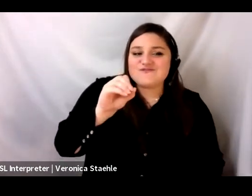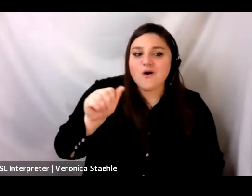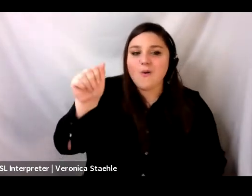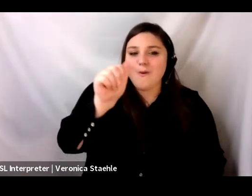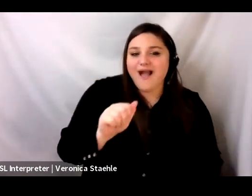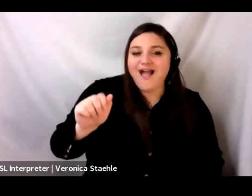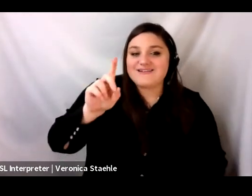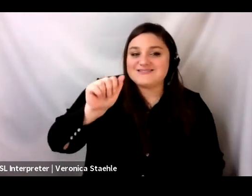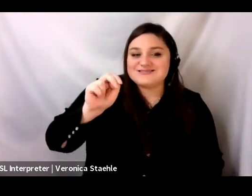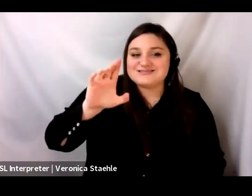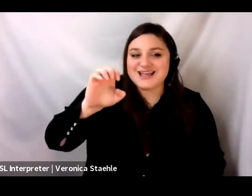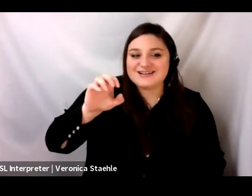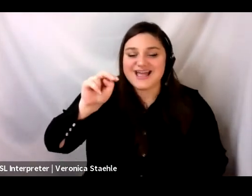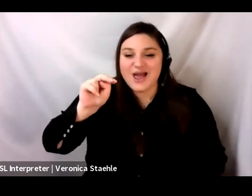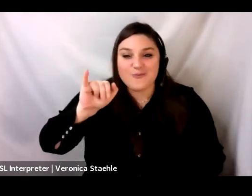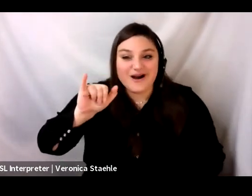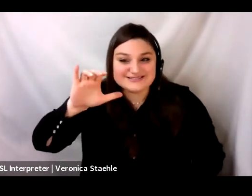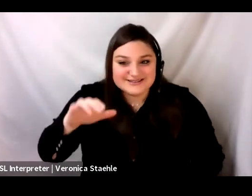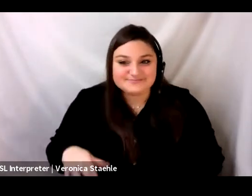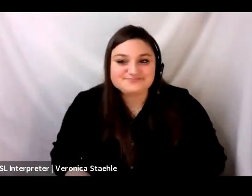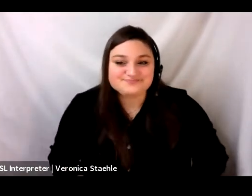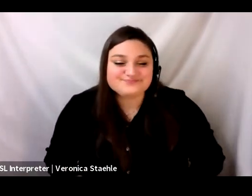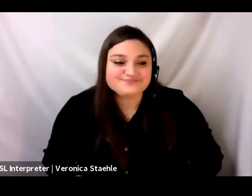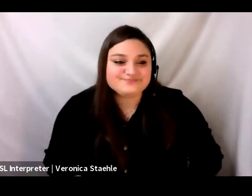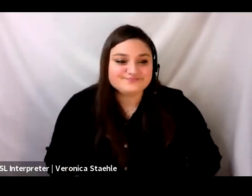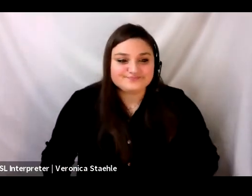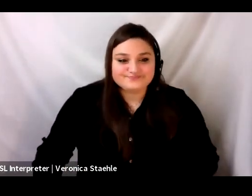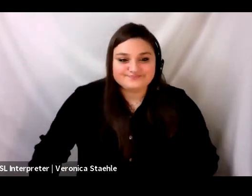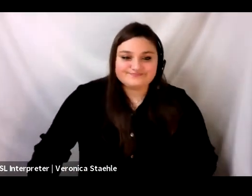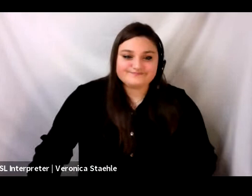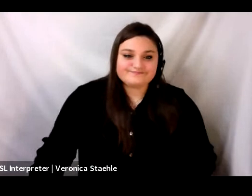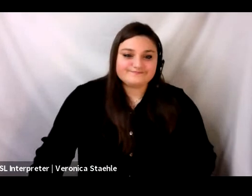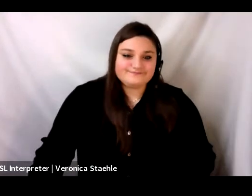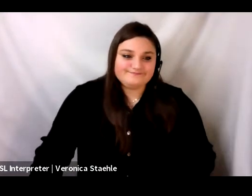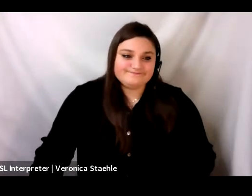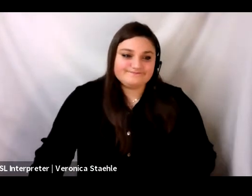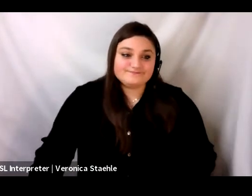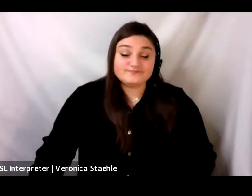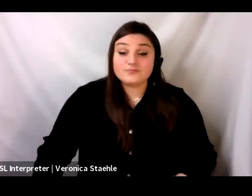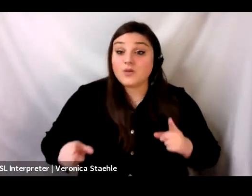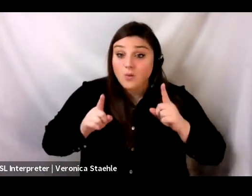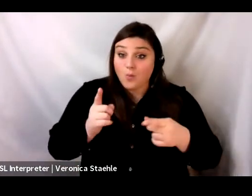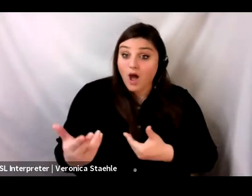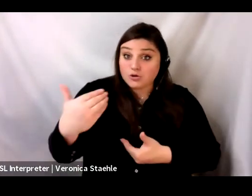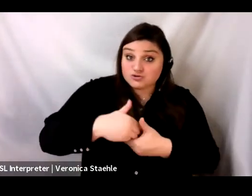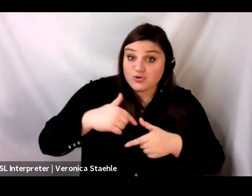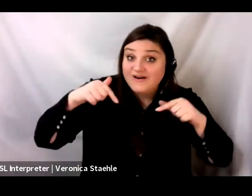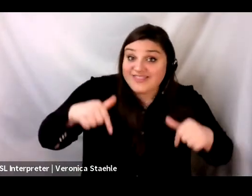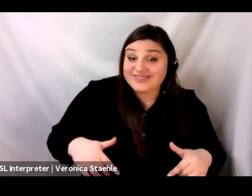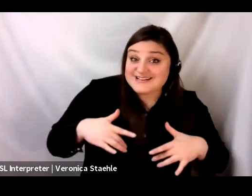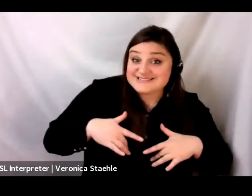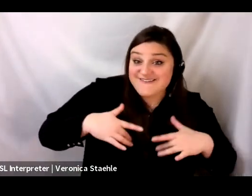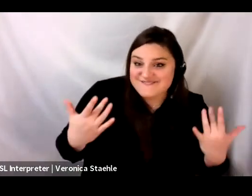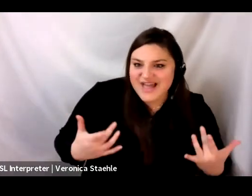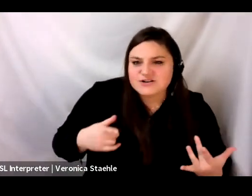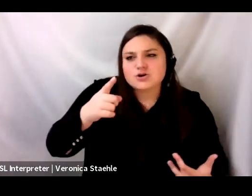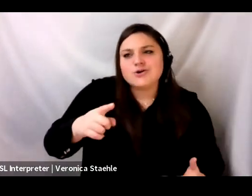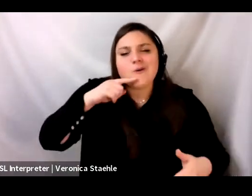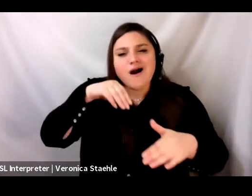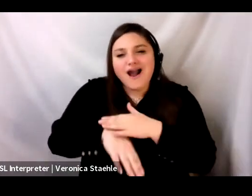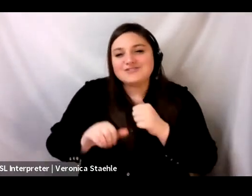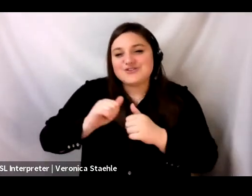info@dance.nyc. Upon participating in this event in any way, you are entering a virtual space